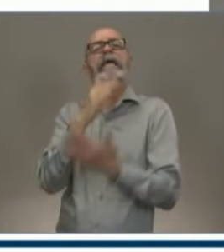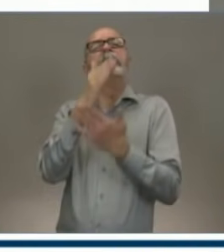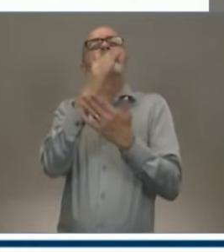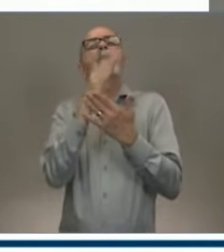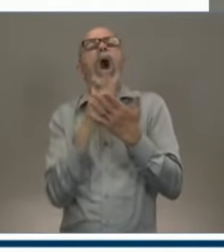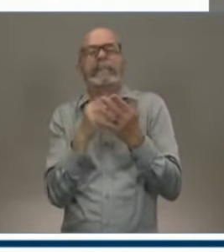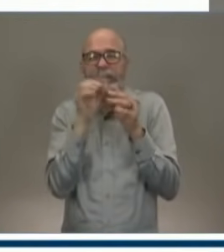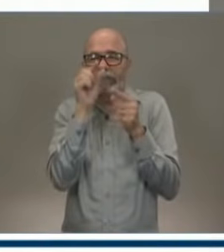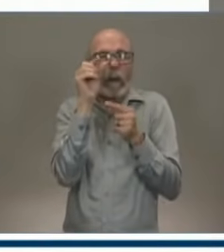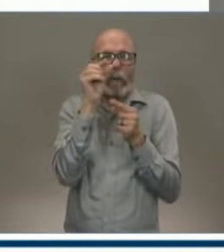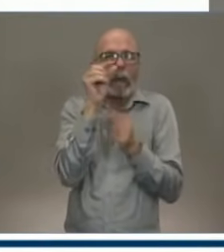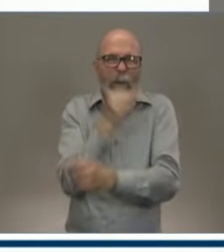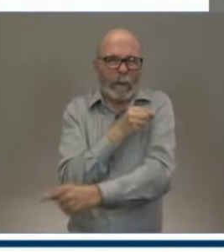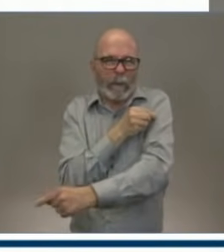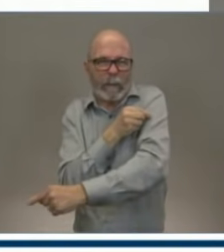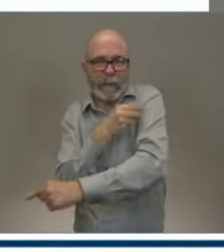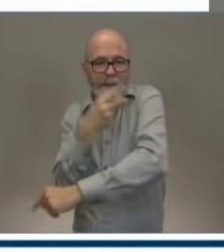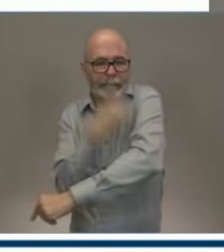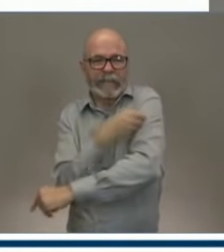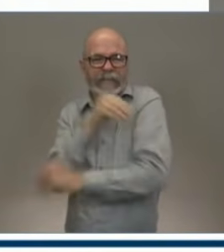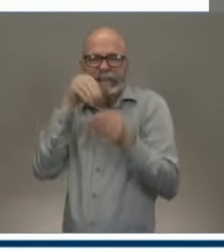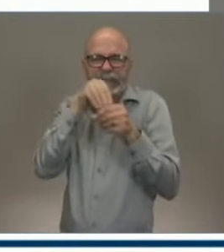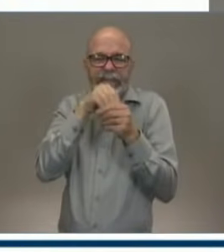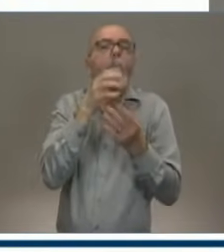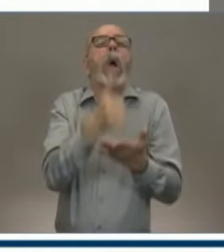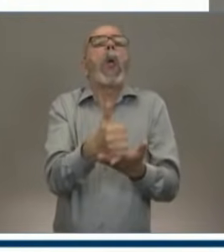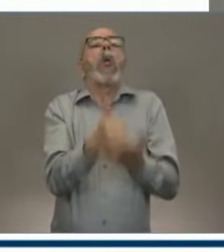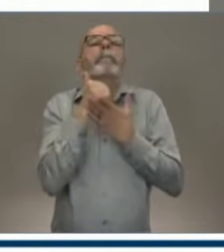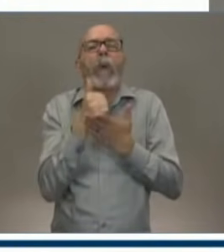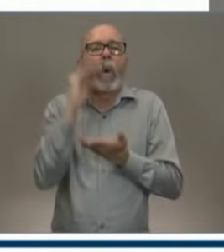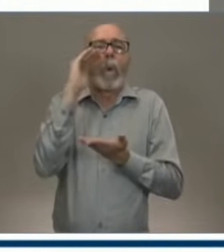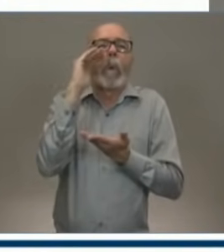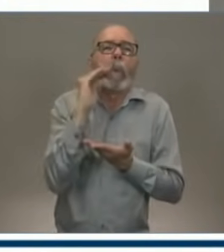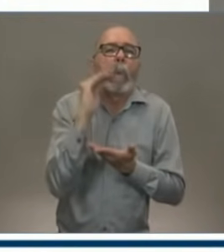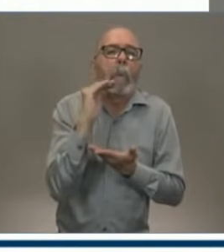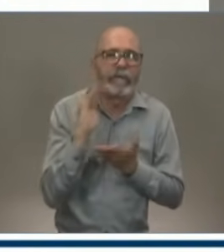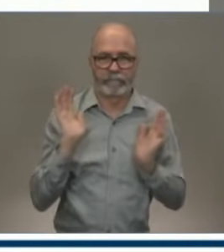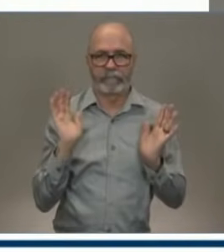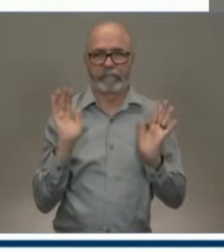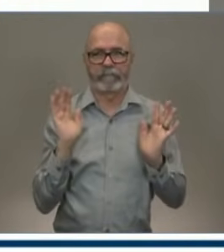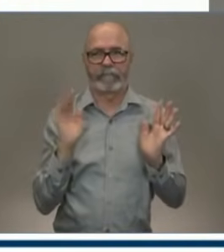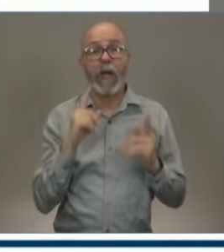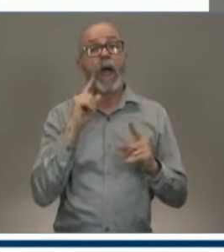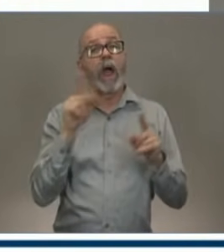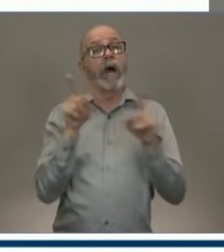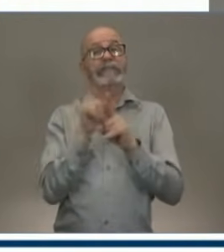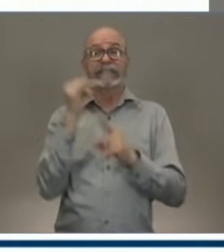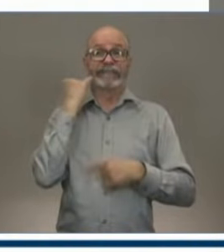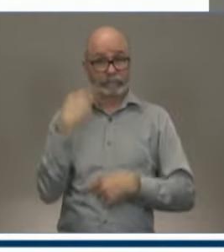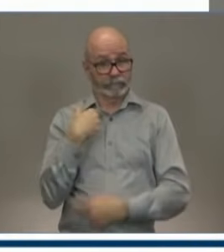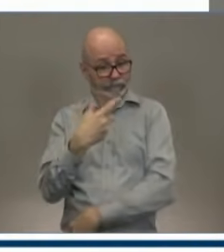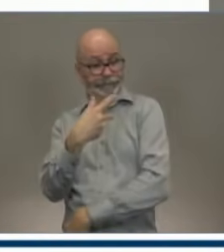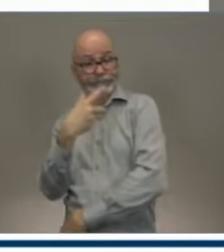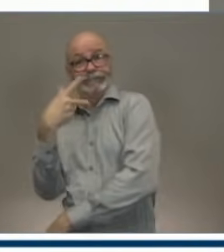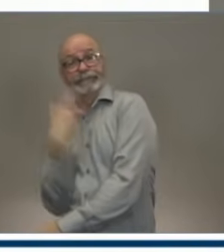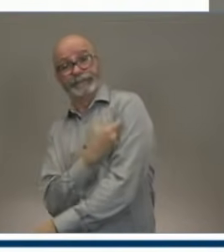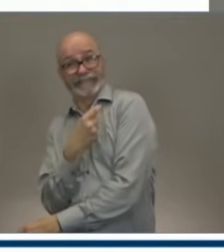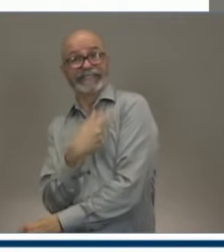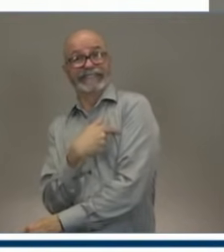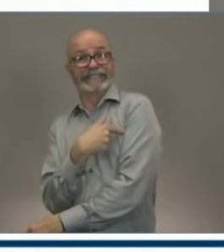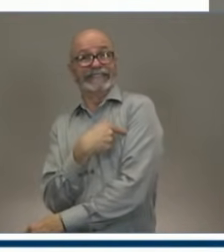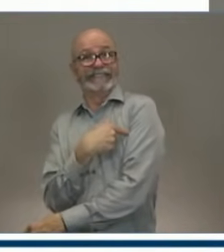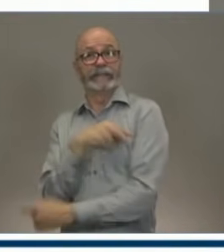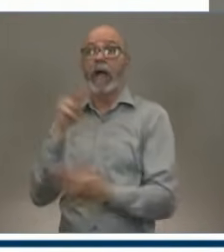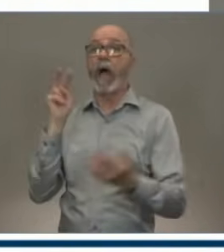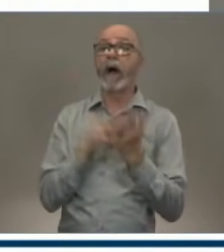term. We also know that there's still not data that would say that we could say that if you're immunized, that you do not have a risk